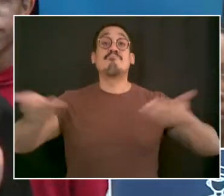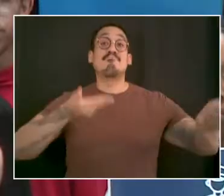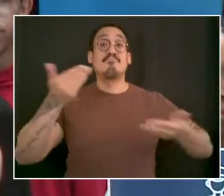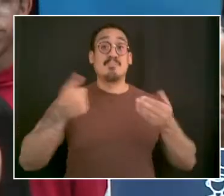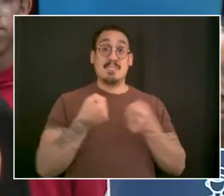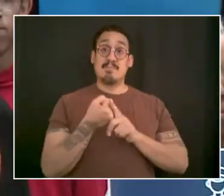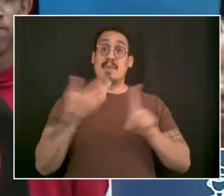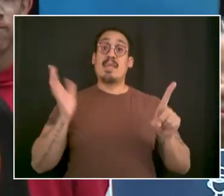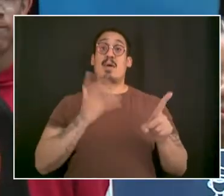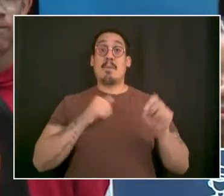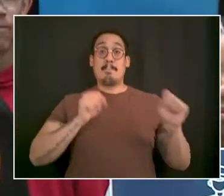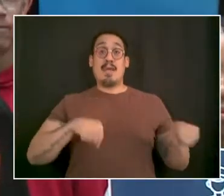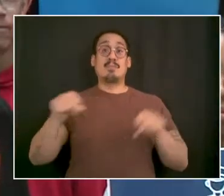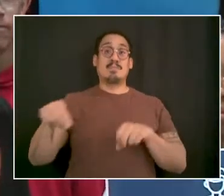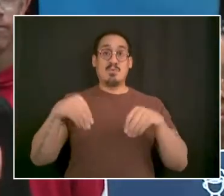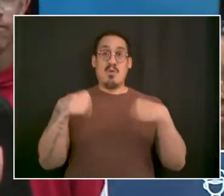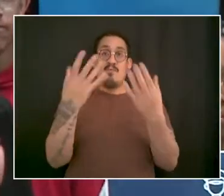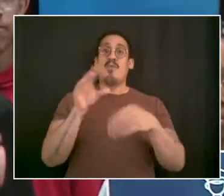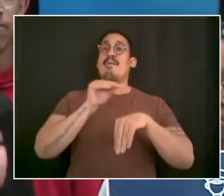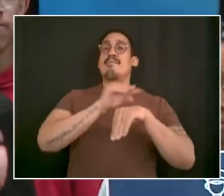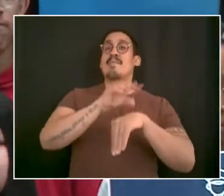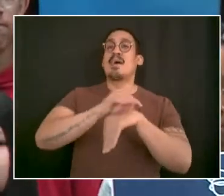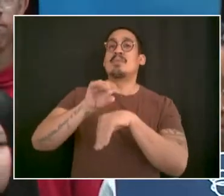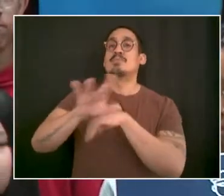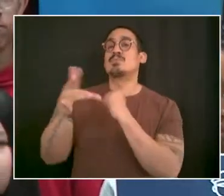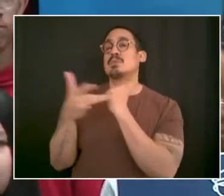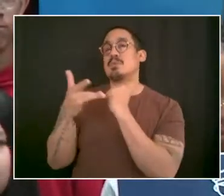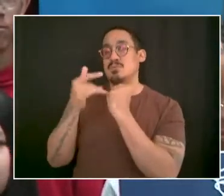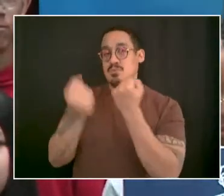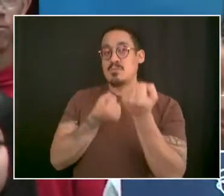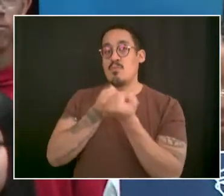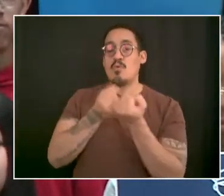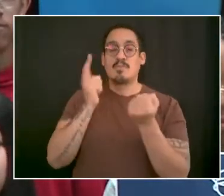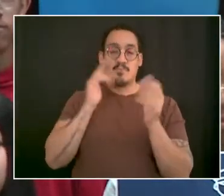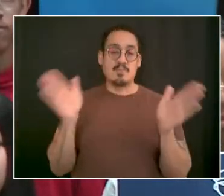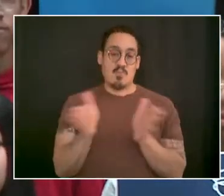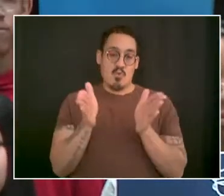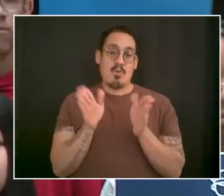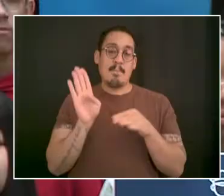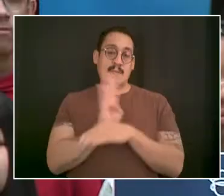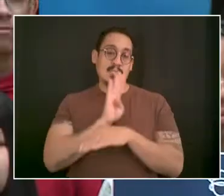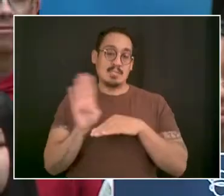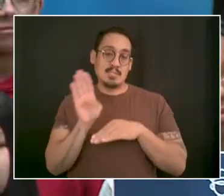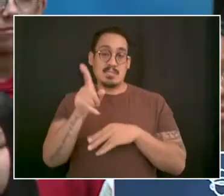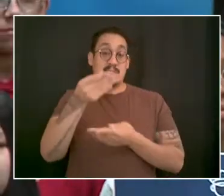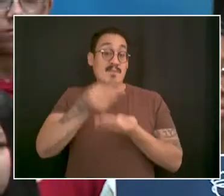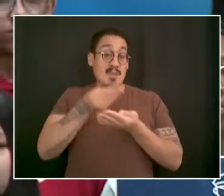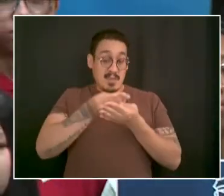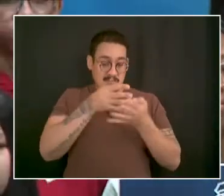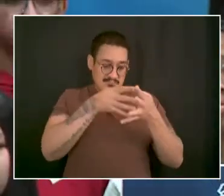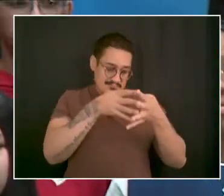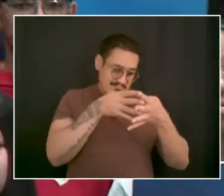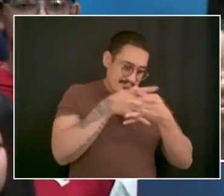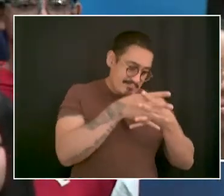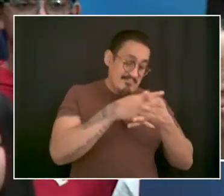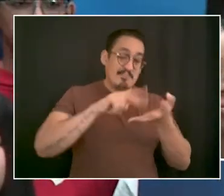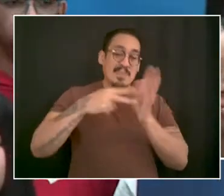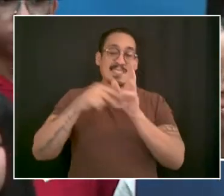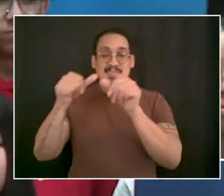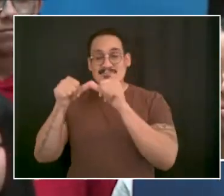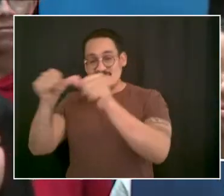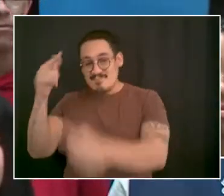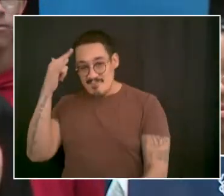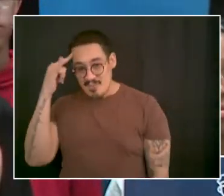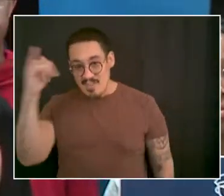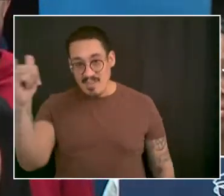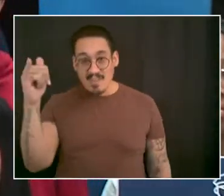offer advice and technical assistance to small businesses. This funding is baseline, and we know that means forever. And